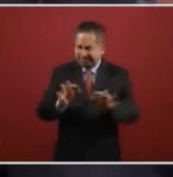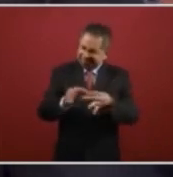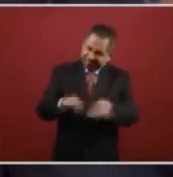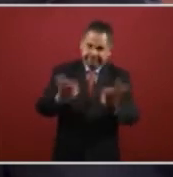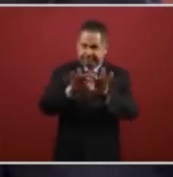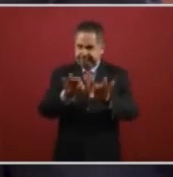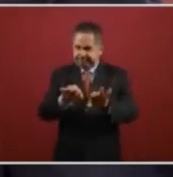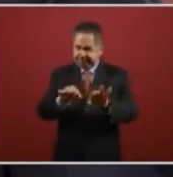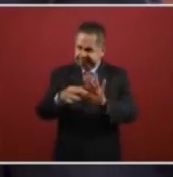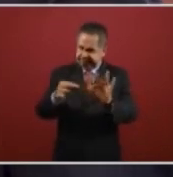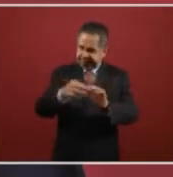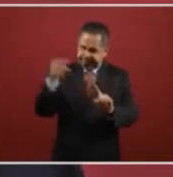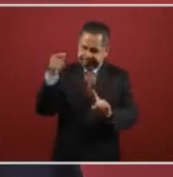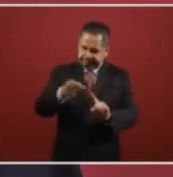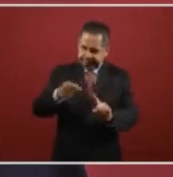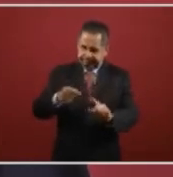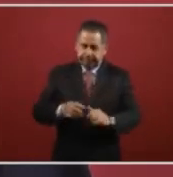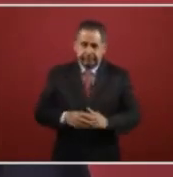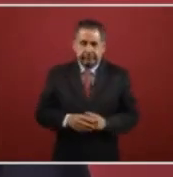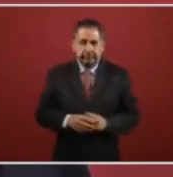to underline this point,